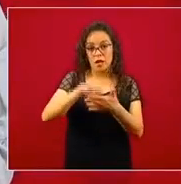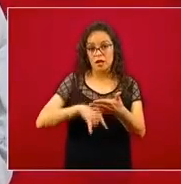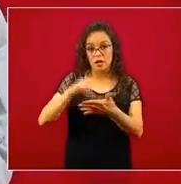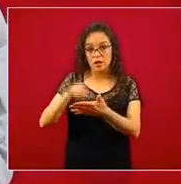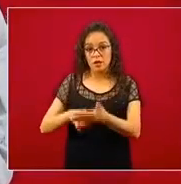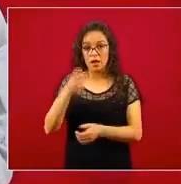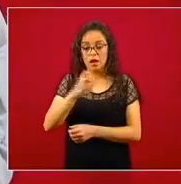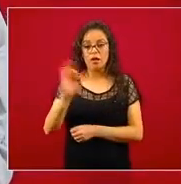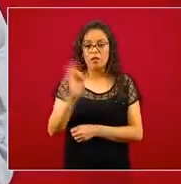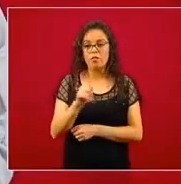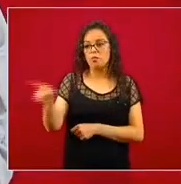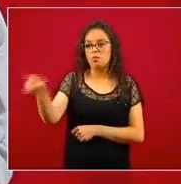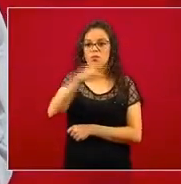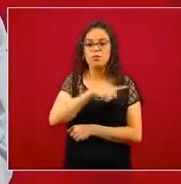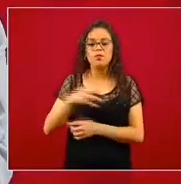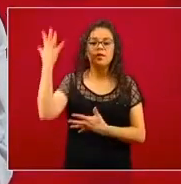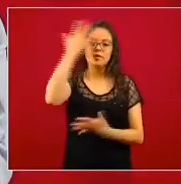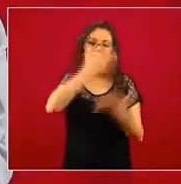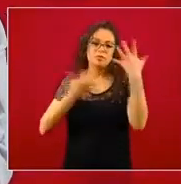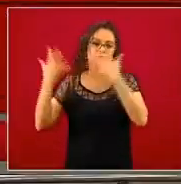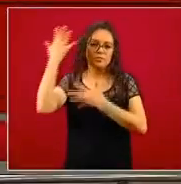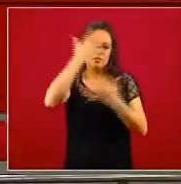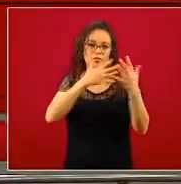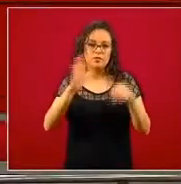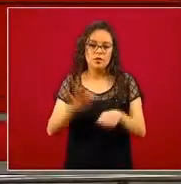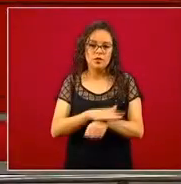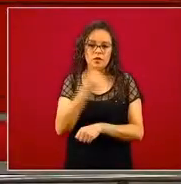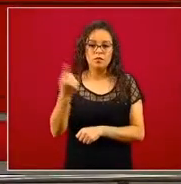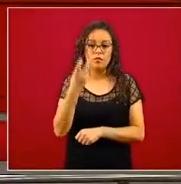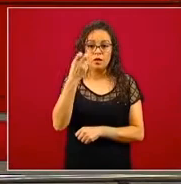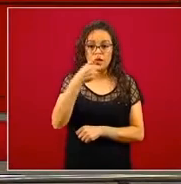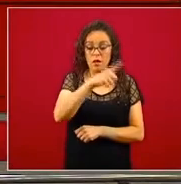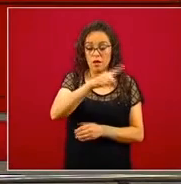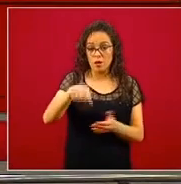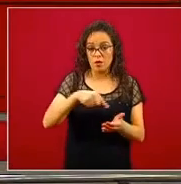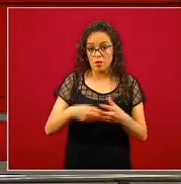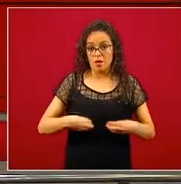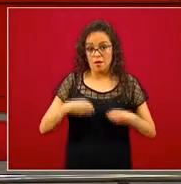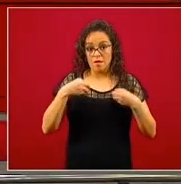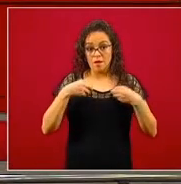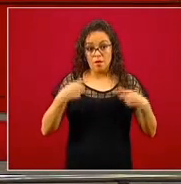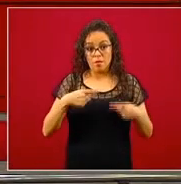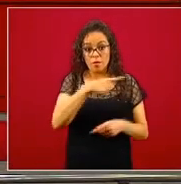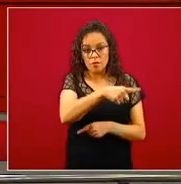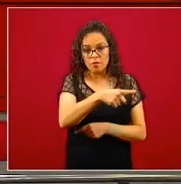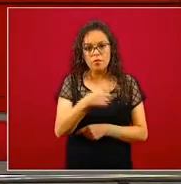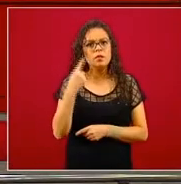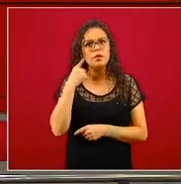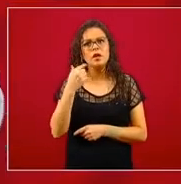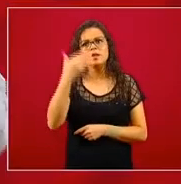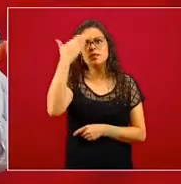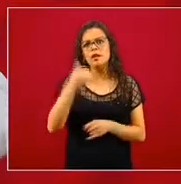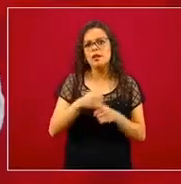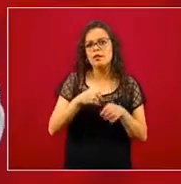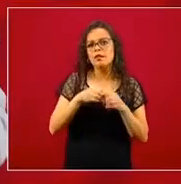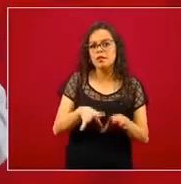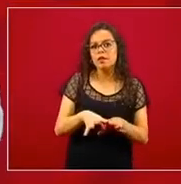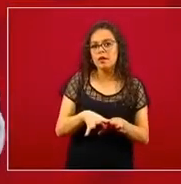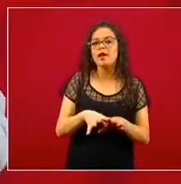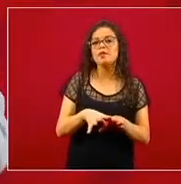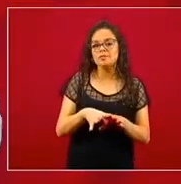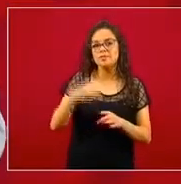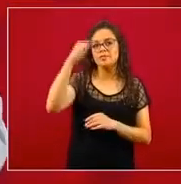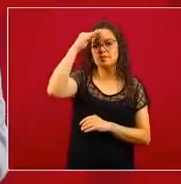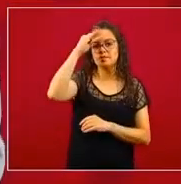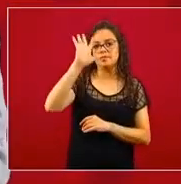made the decision that these municipalities could not be taken as low risk because of direct